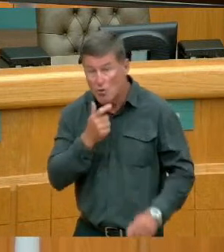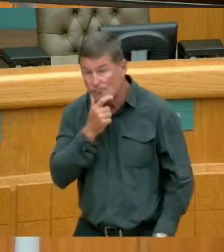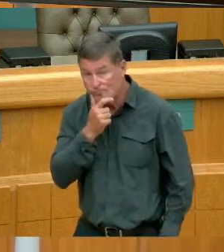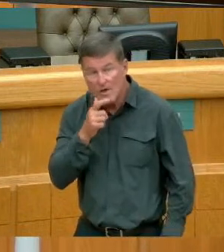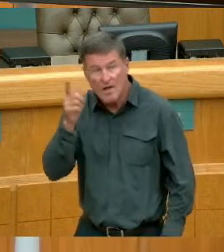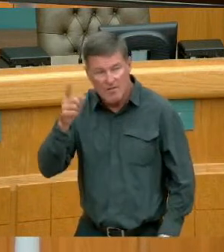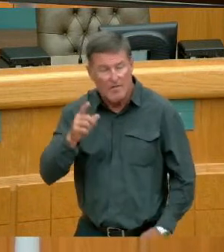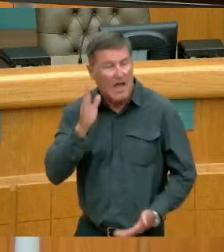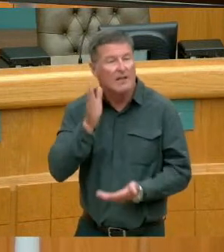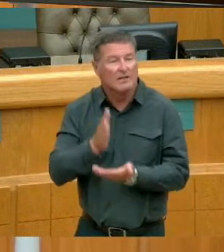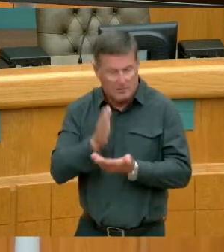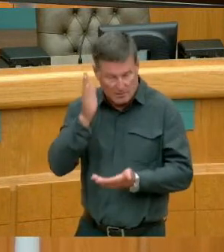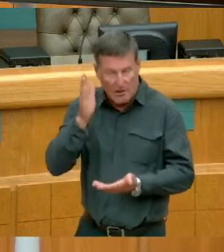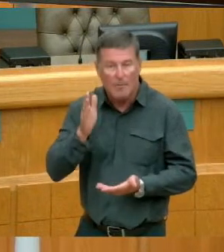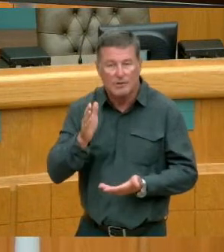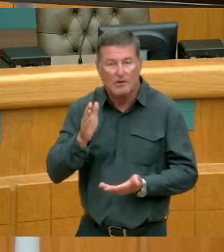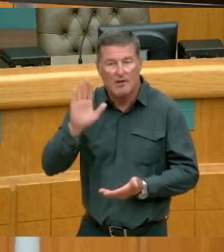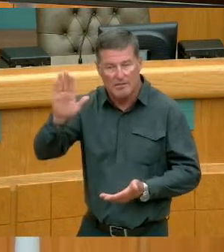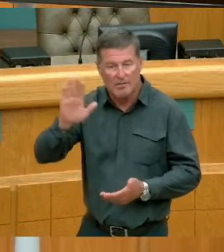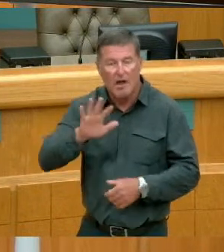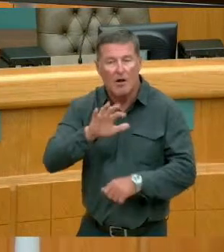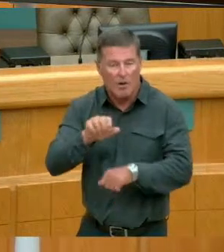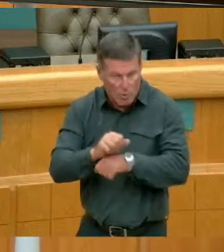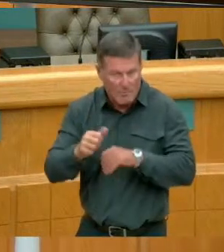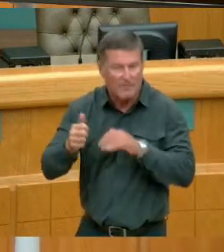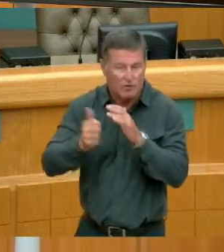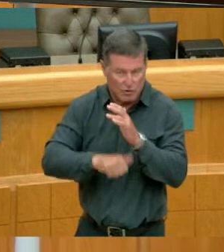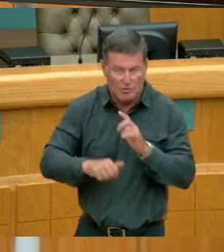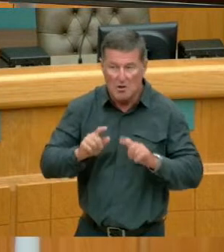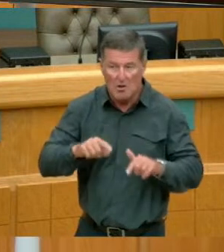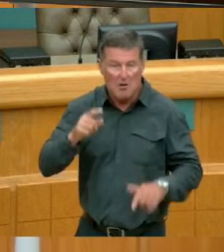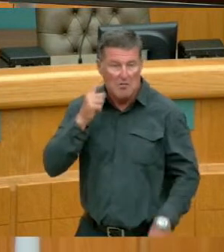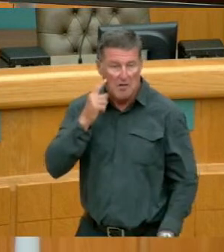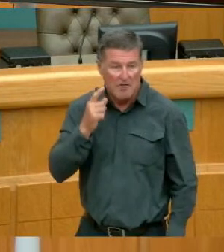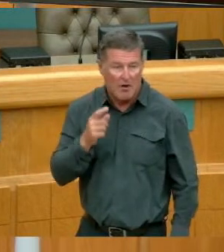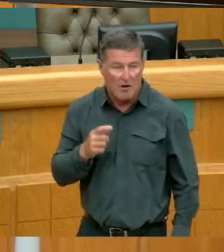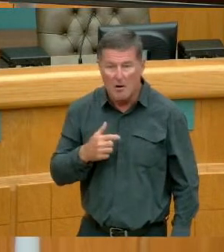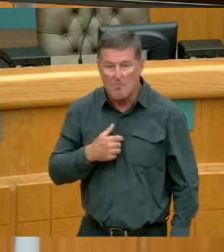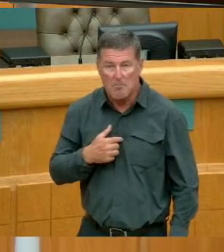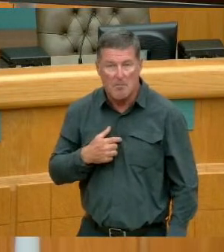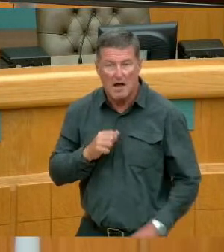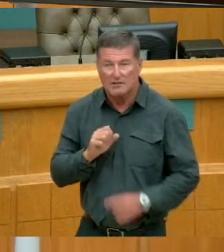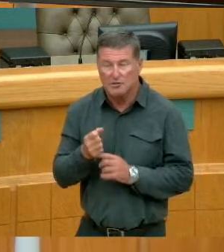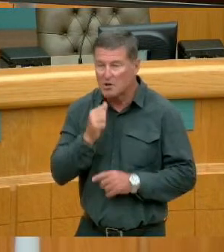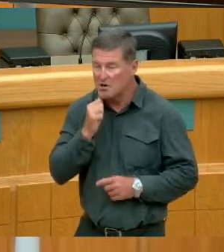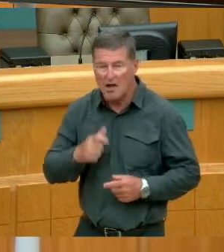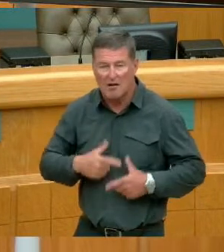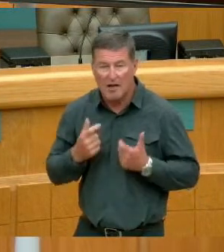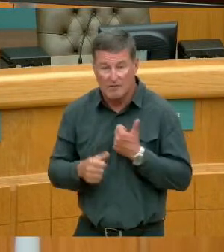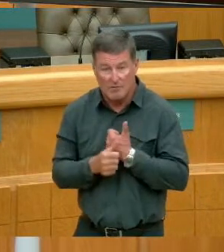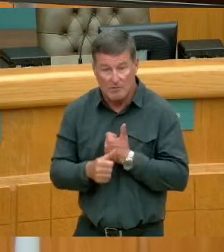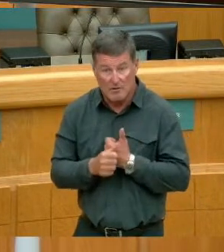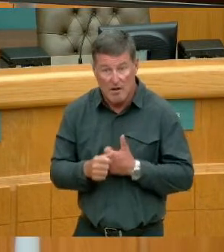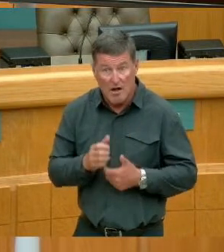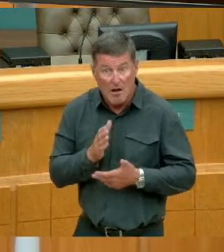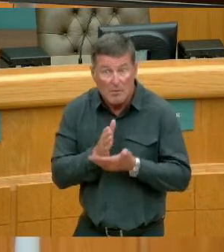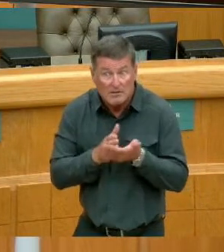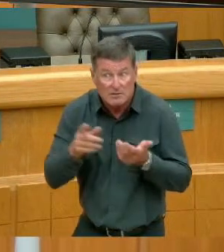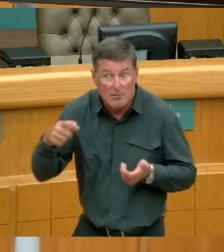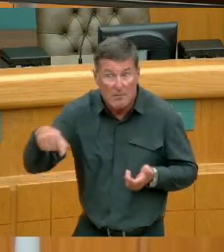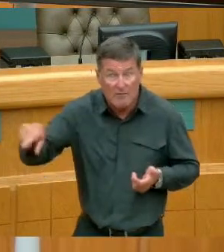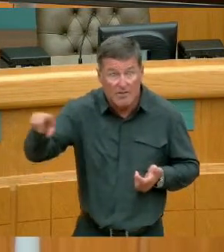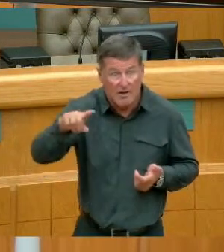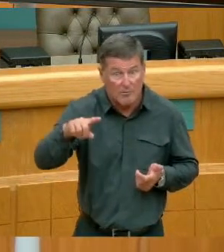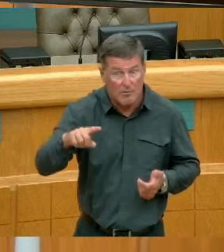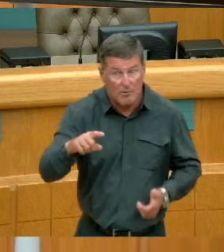canceled appointments and procedures. They assumed their conditions were not life-threatening, but in many cases, situations